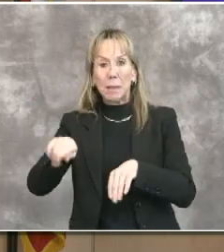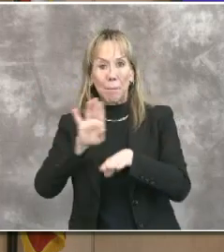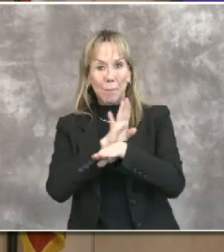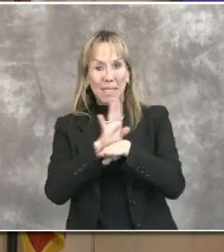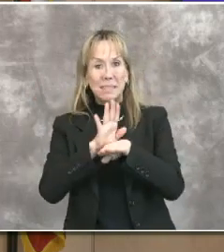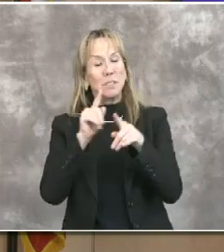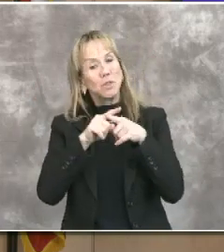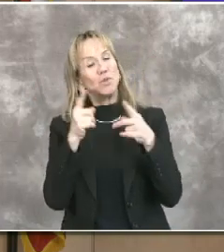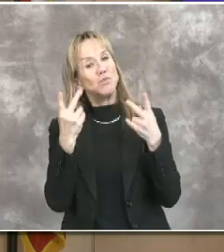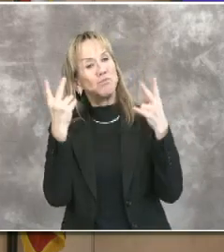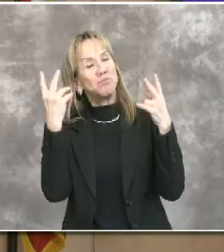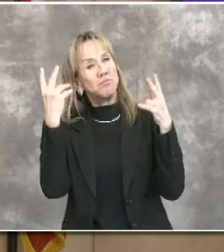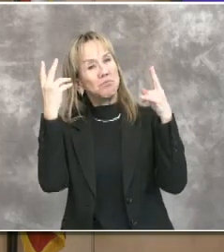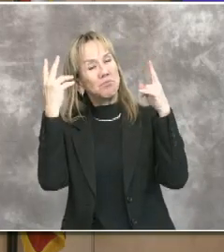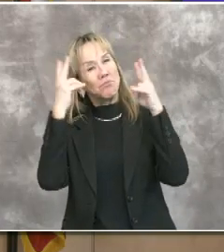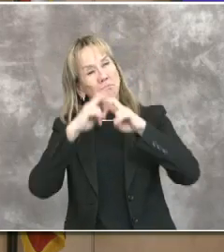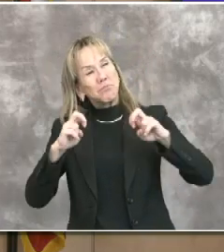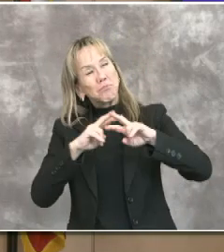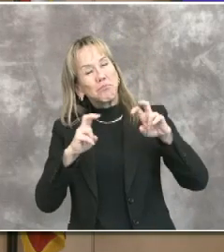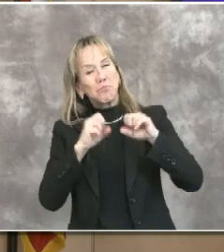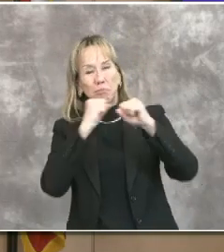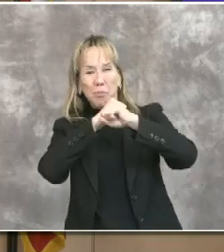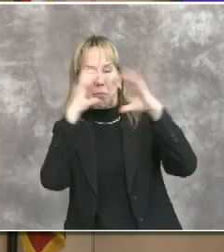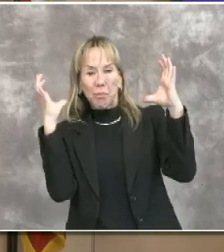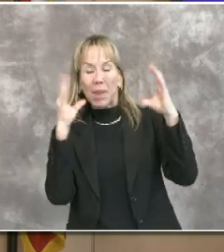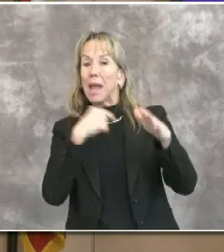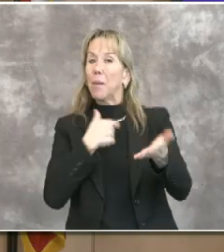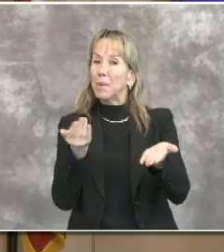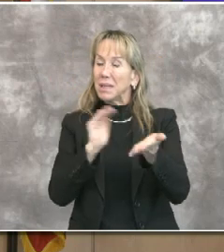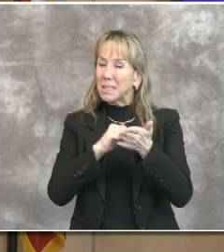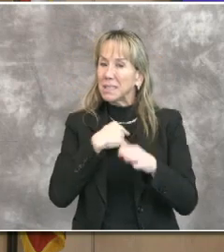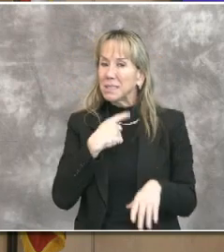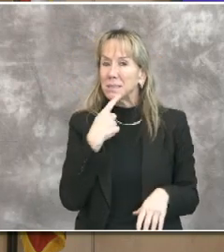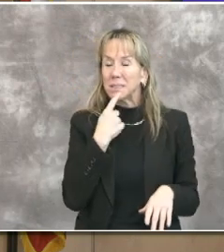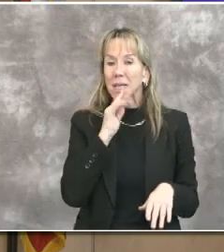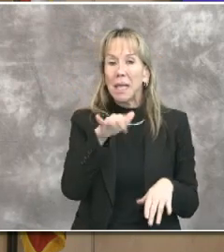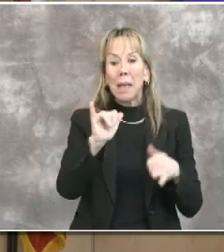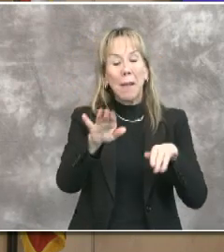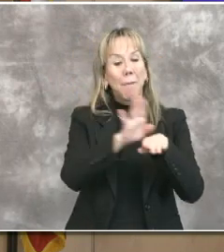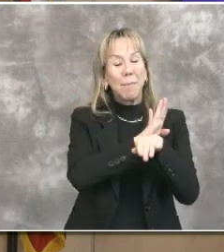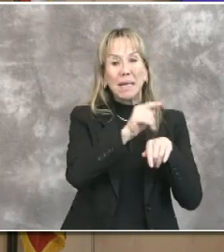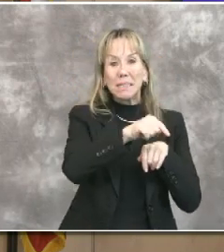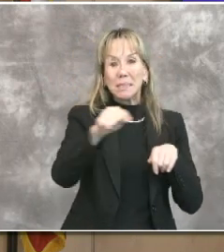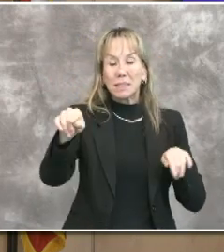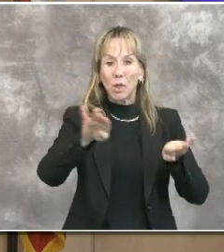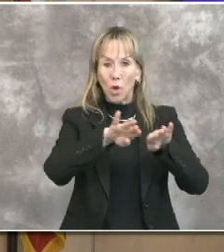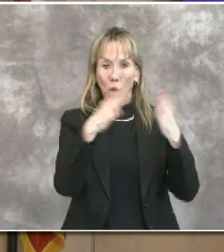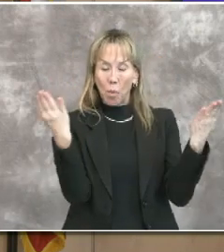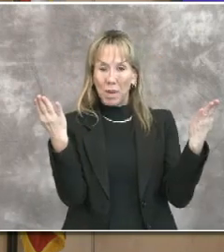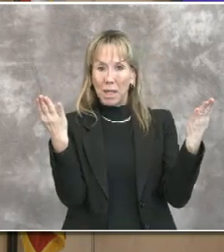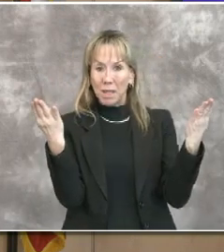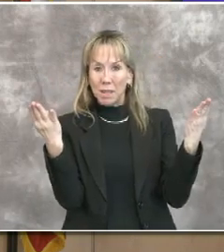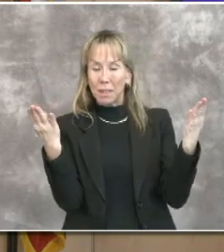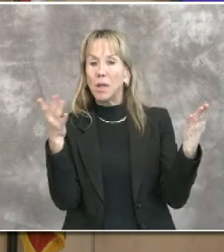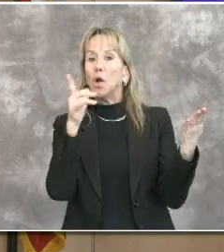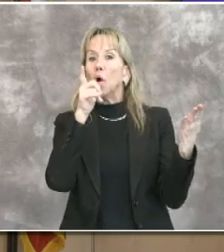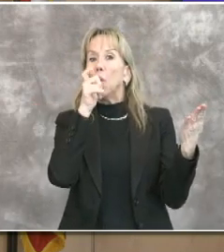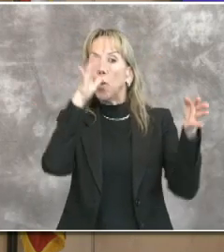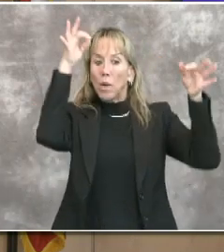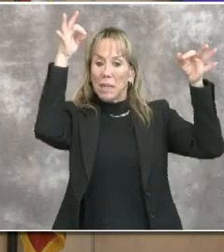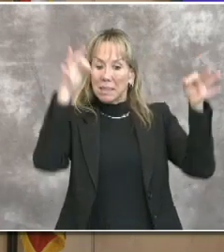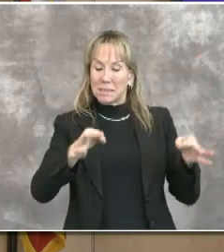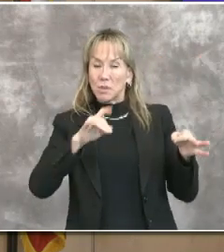these aims. And I want to reiterate that the specifics of additional businesses being opened, that authority currently resides with the state of